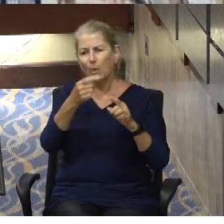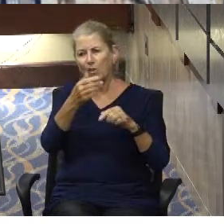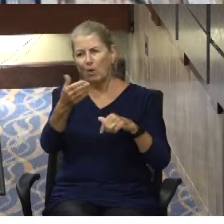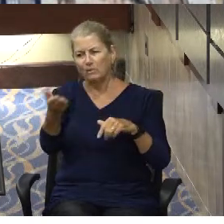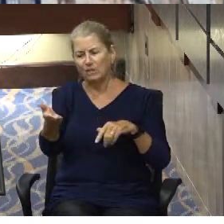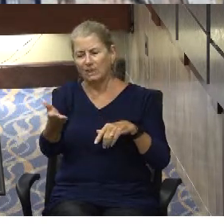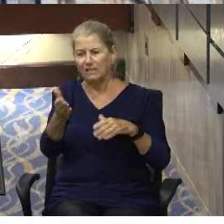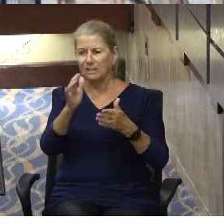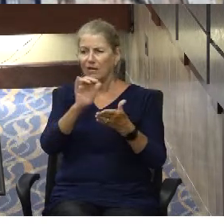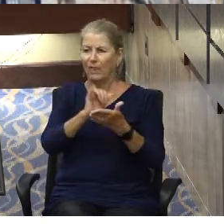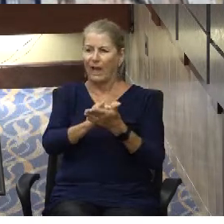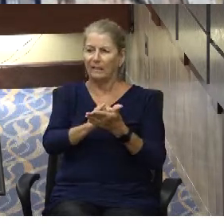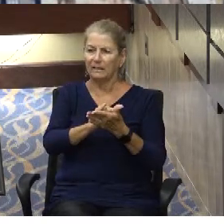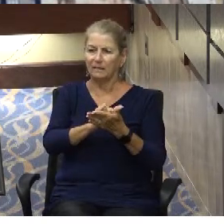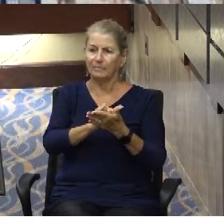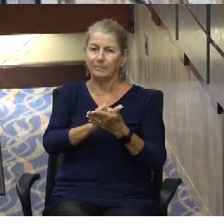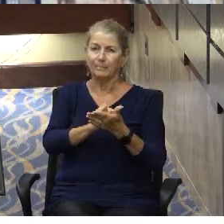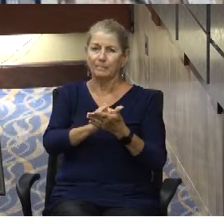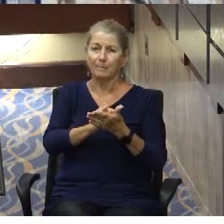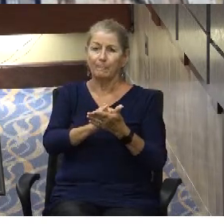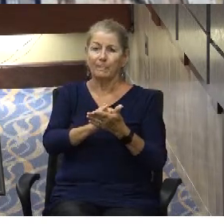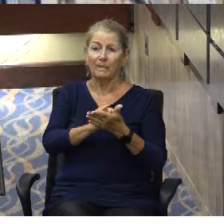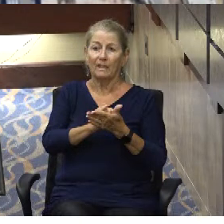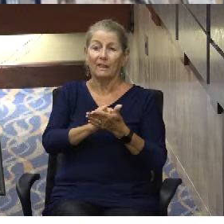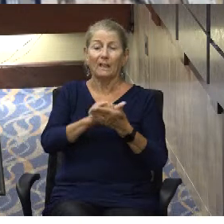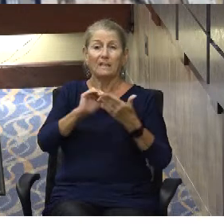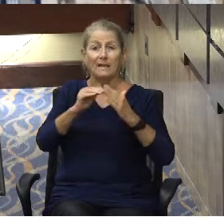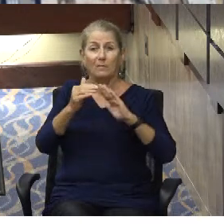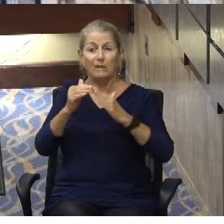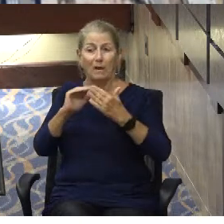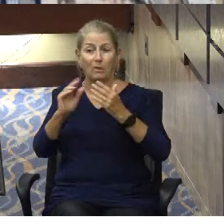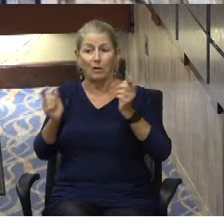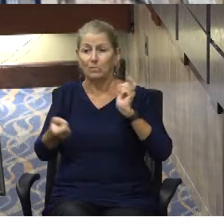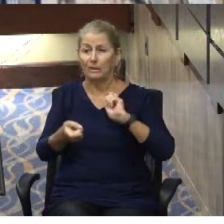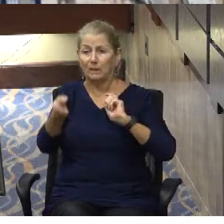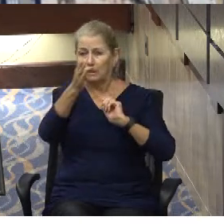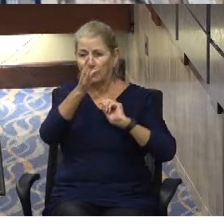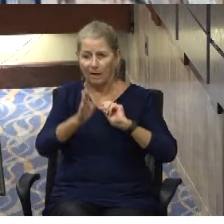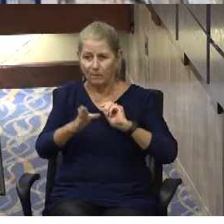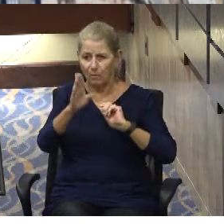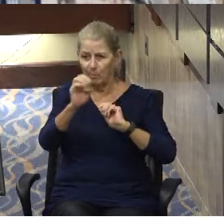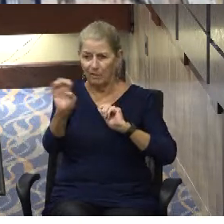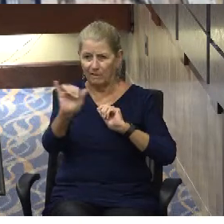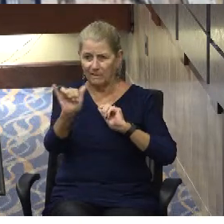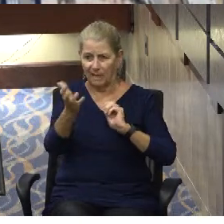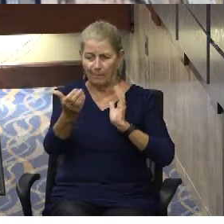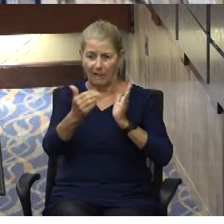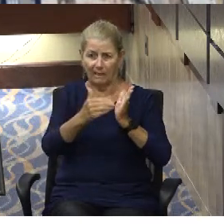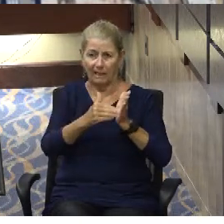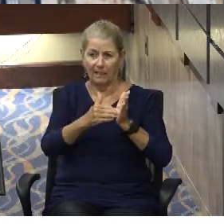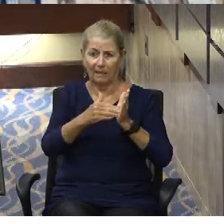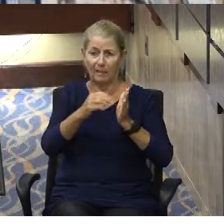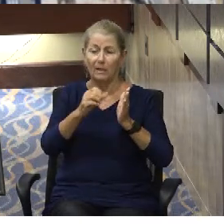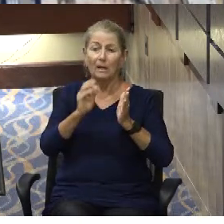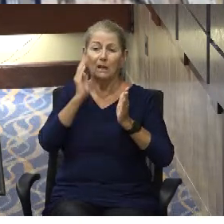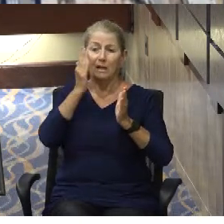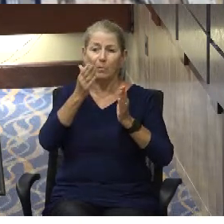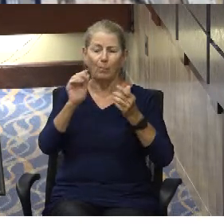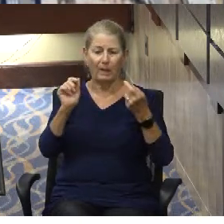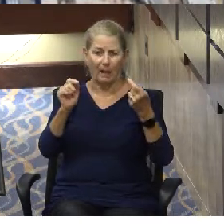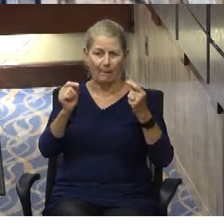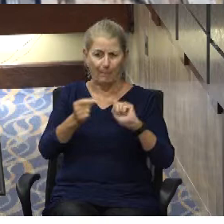things that is downtown altering. It will never be the same again. And so it's going to be a